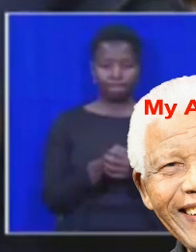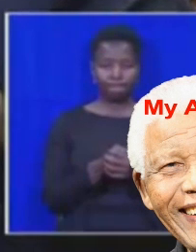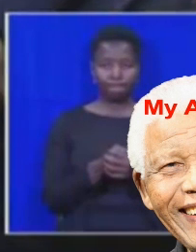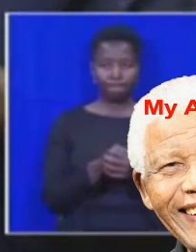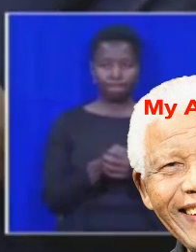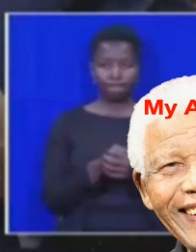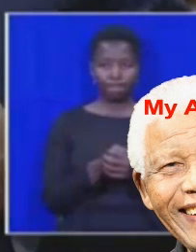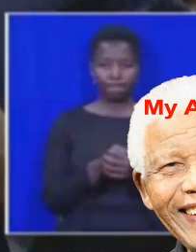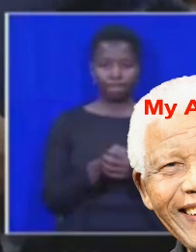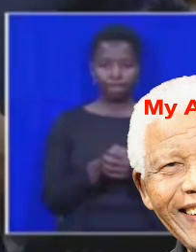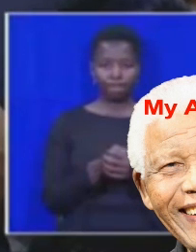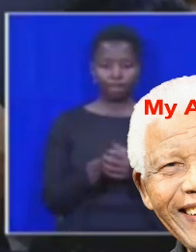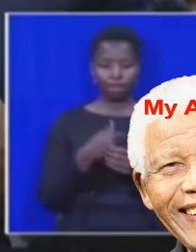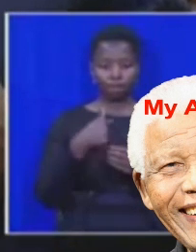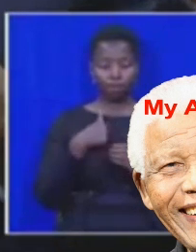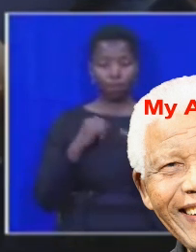We built the house.